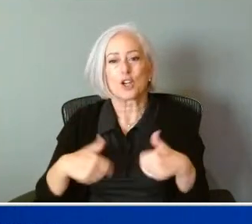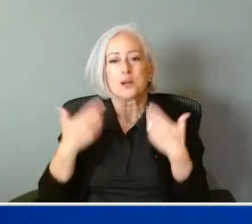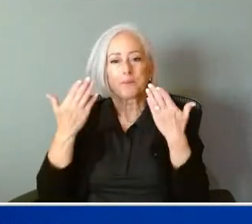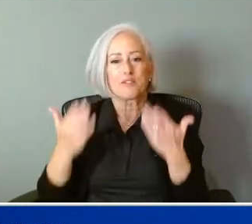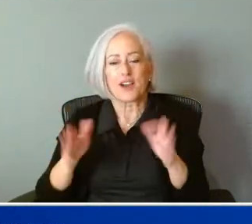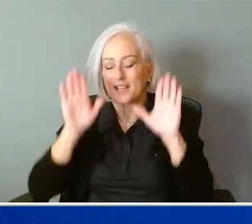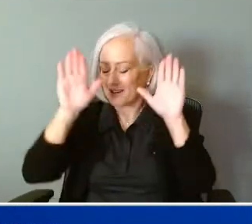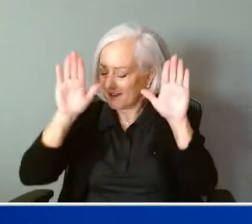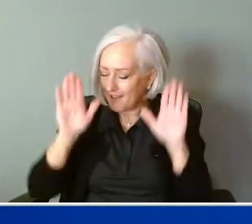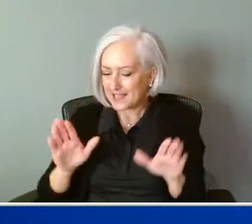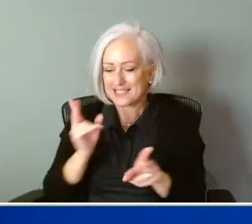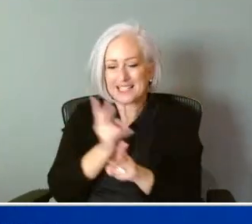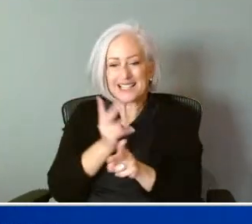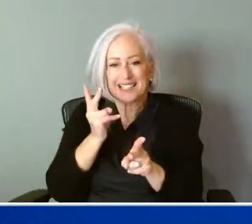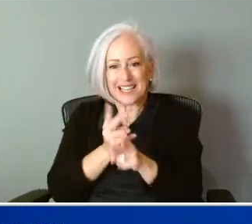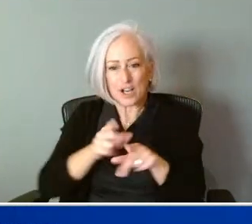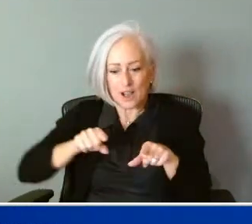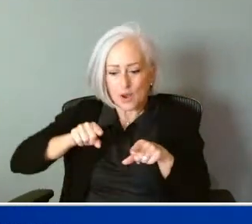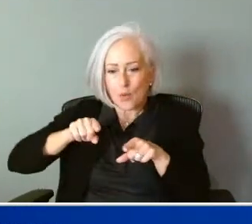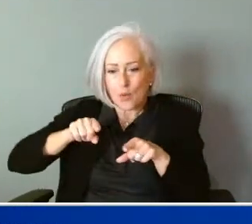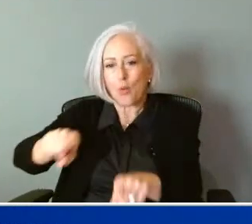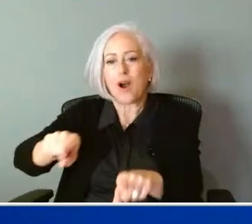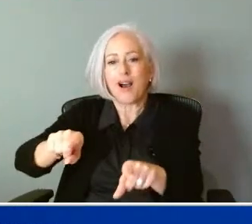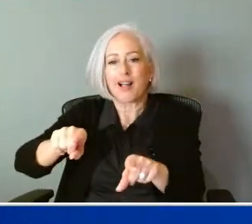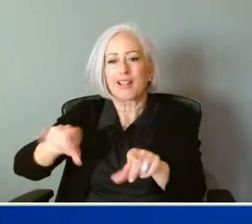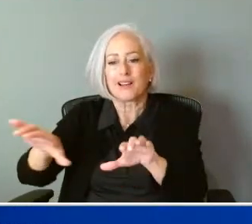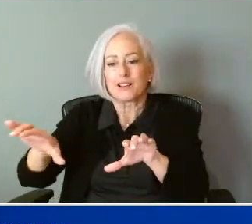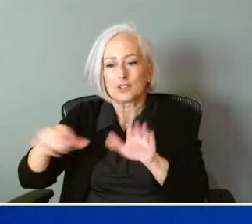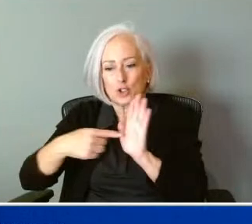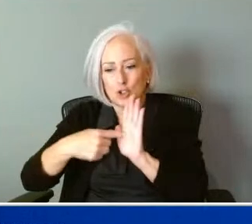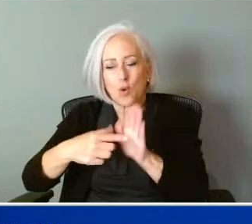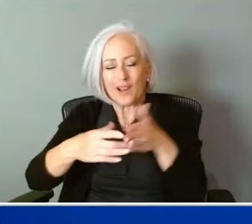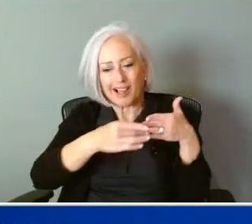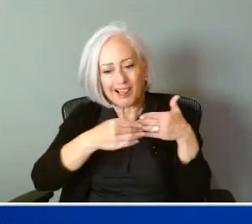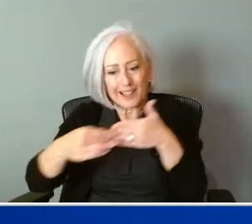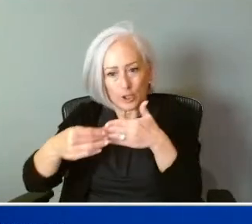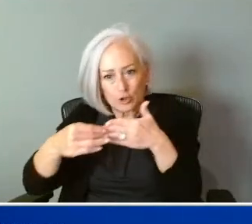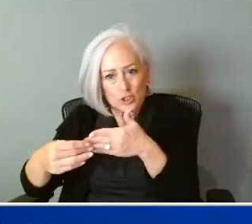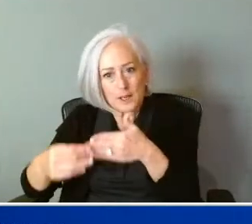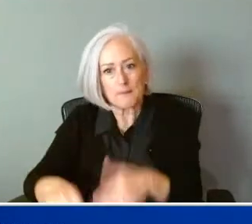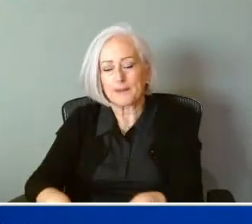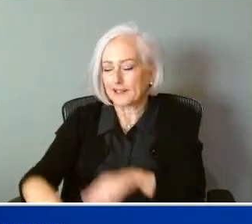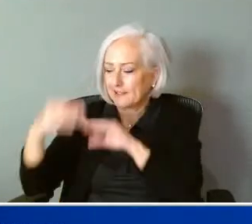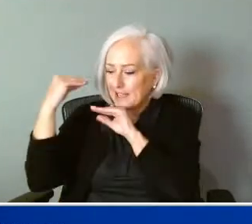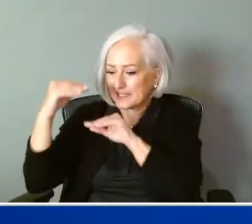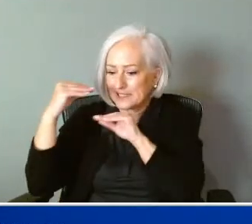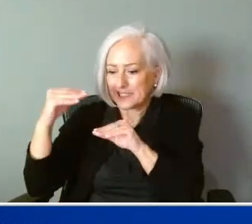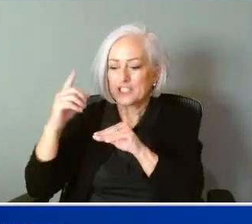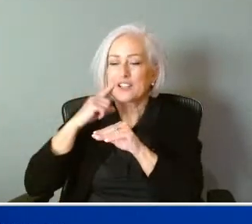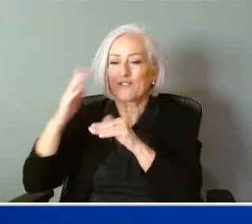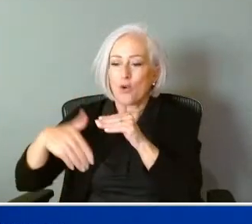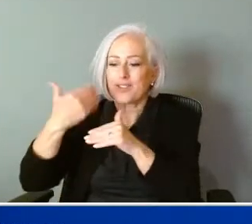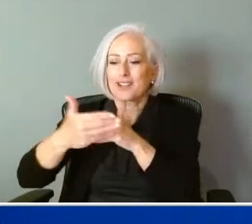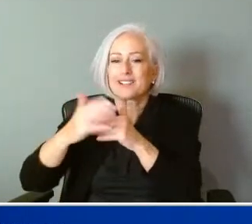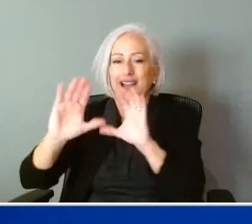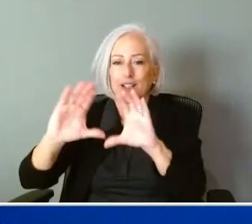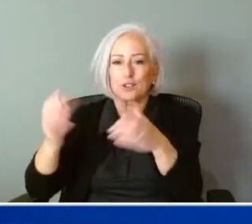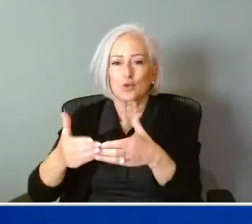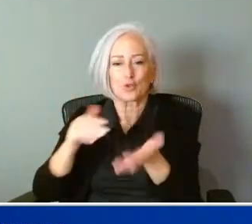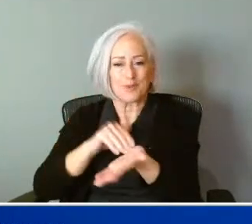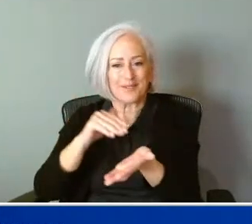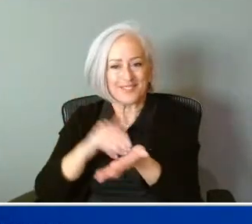care while also continuing to do leadership and teaching for the next physicians and care teams to come through as well,